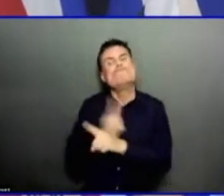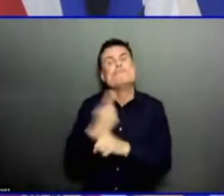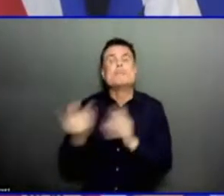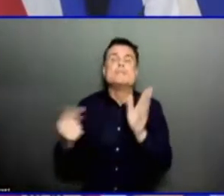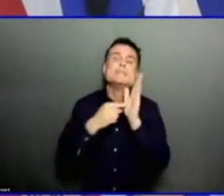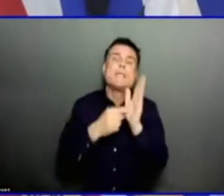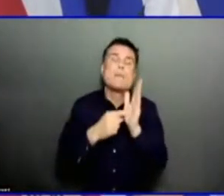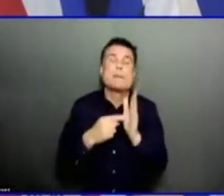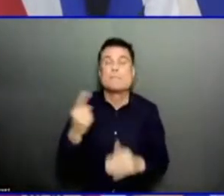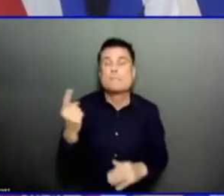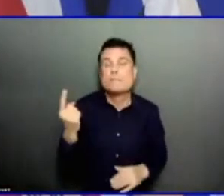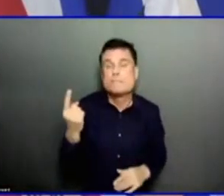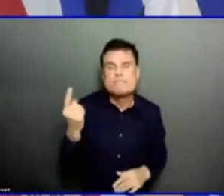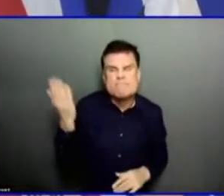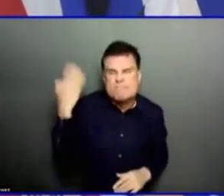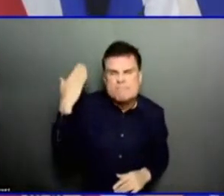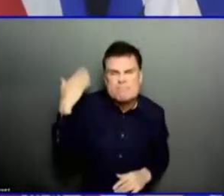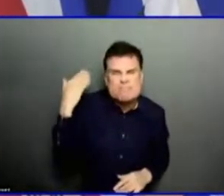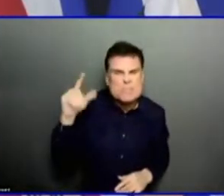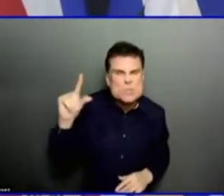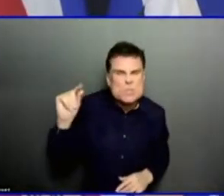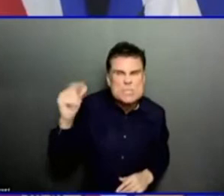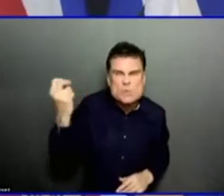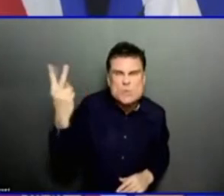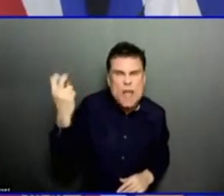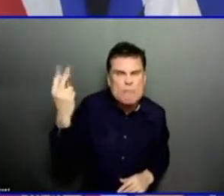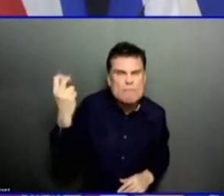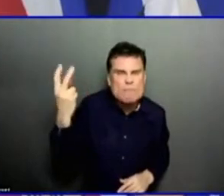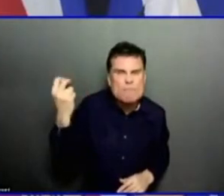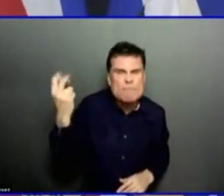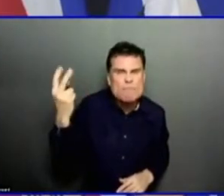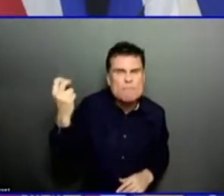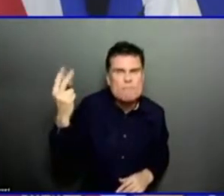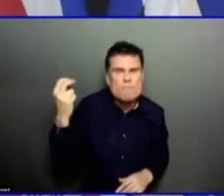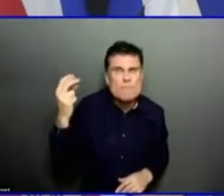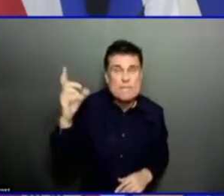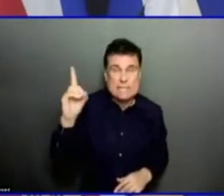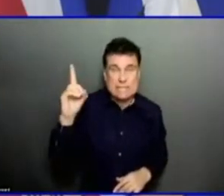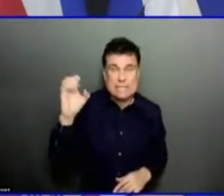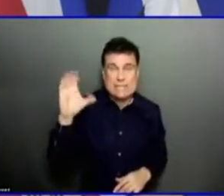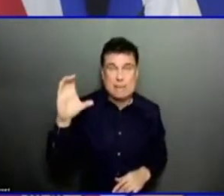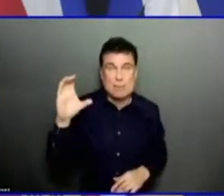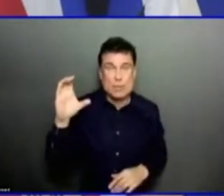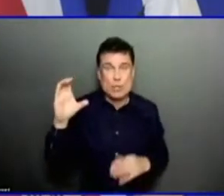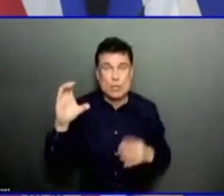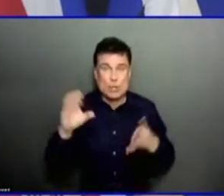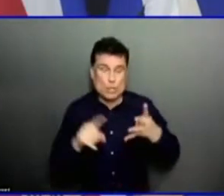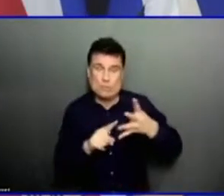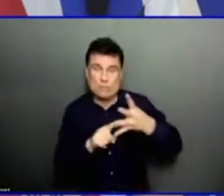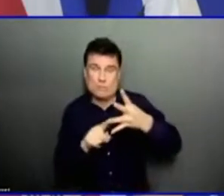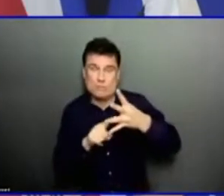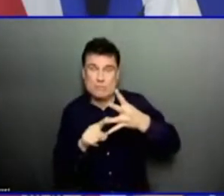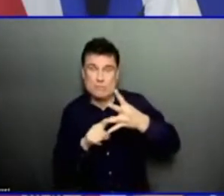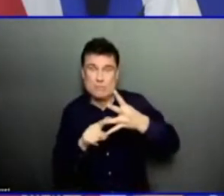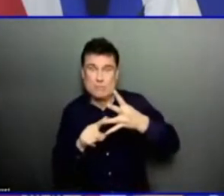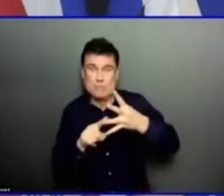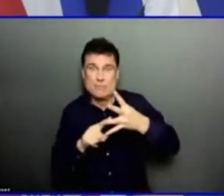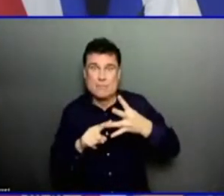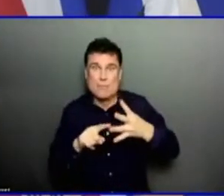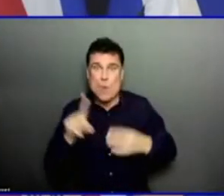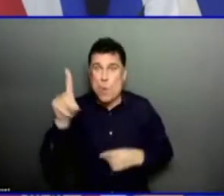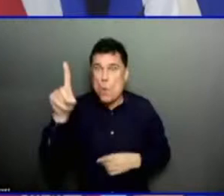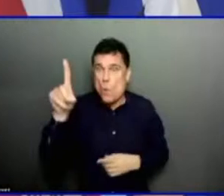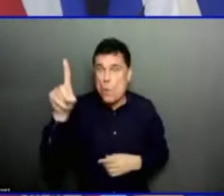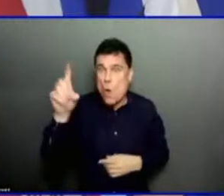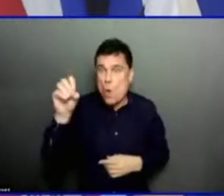we've obviously are organizing our hospitals in a way to manage a pandemic that is significant, 348